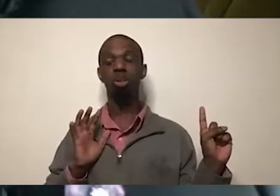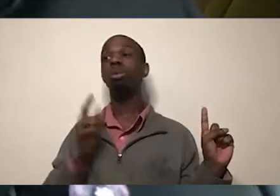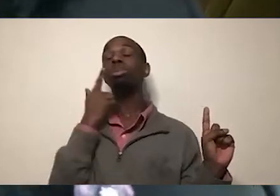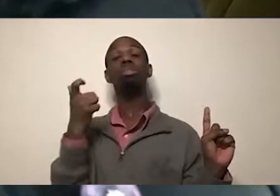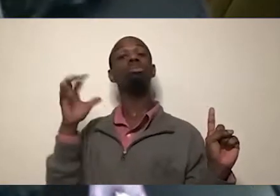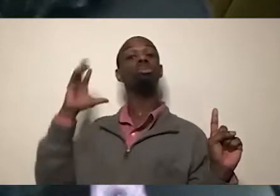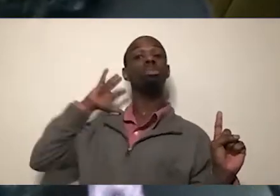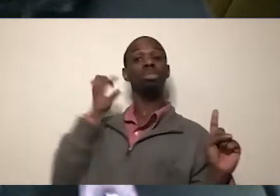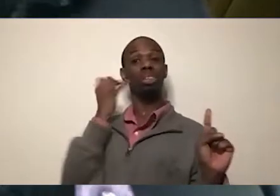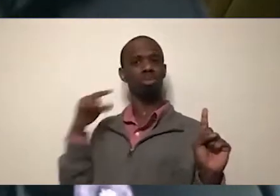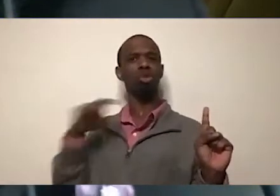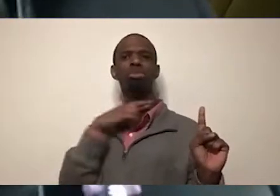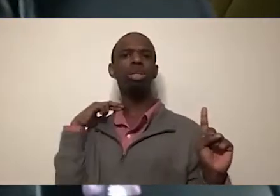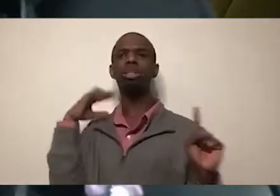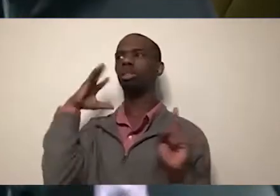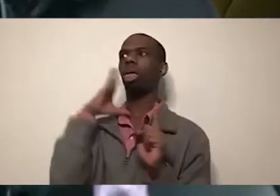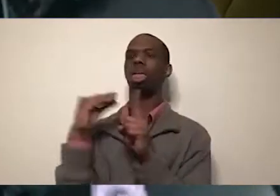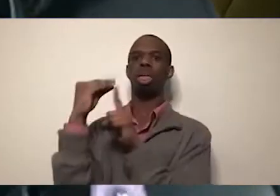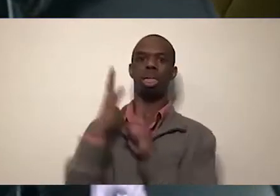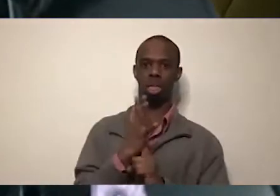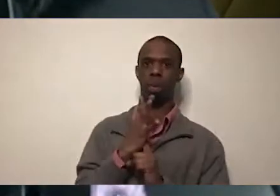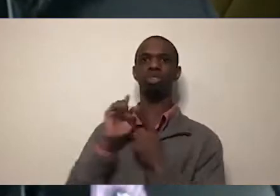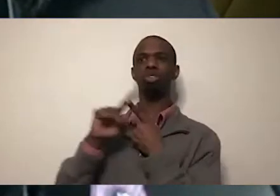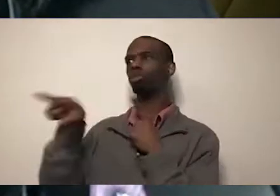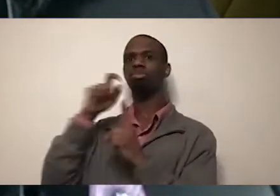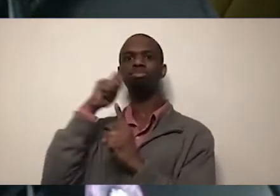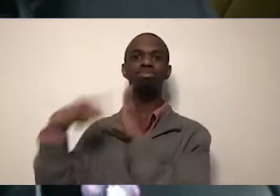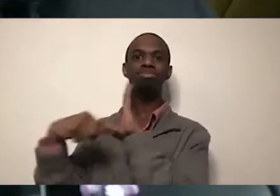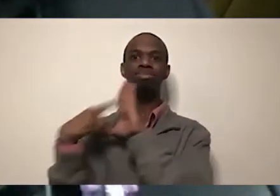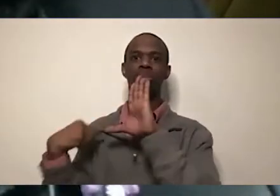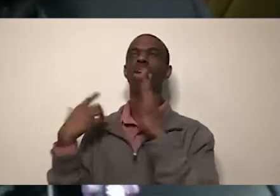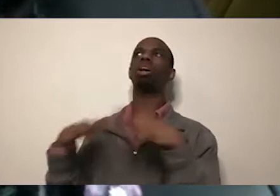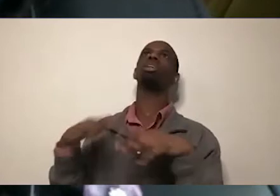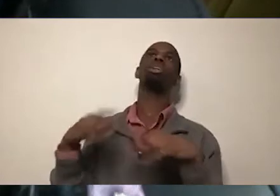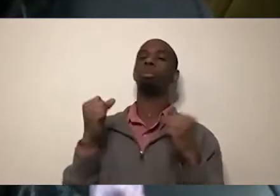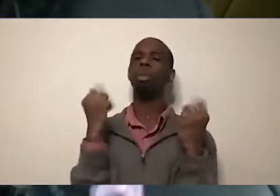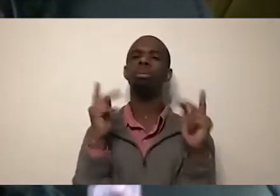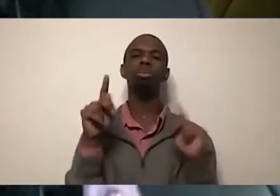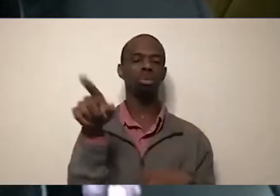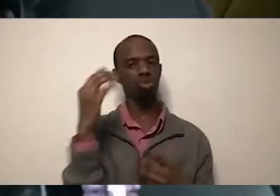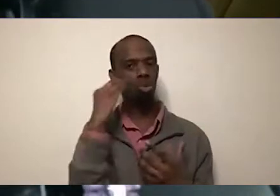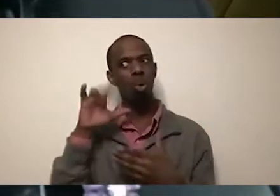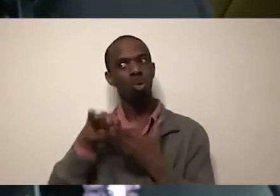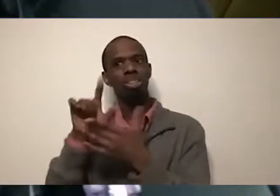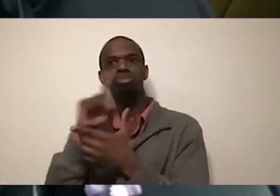policies, but that's exactly what's happening. And someone has to say it, quite frankly. What I find very often is you have scientists